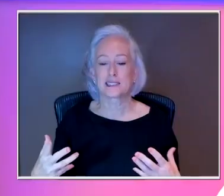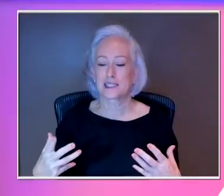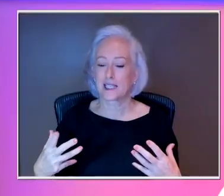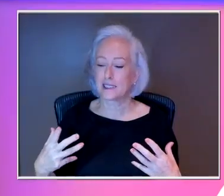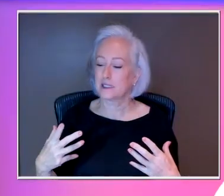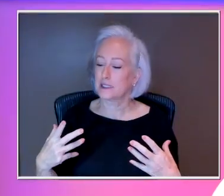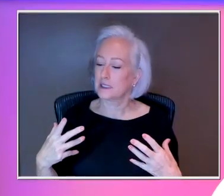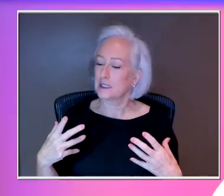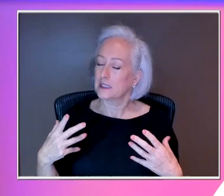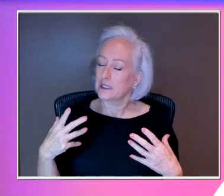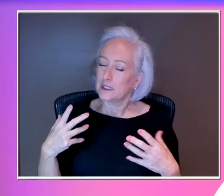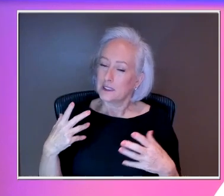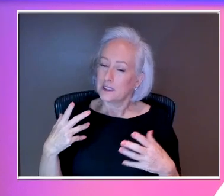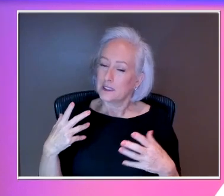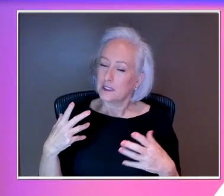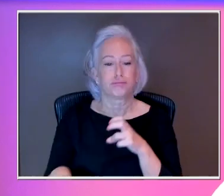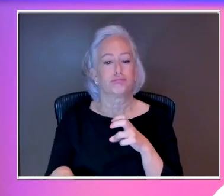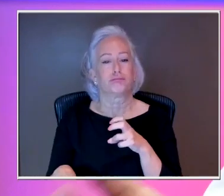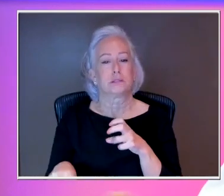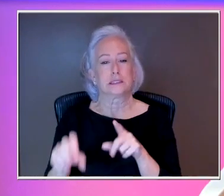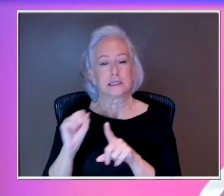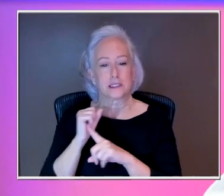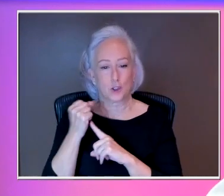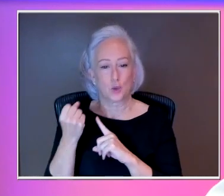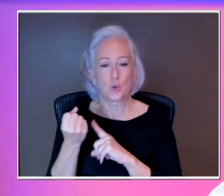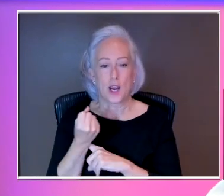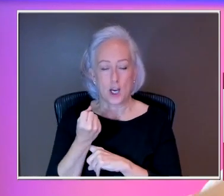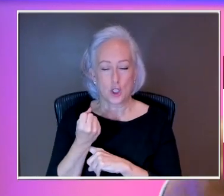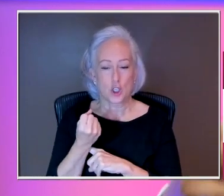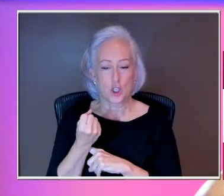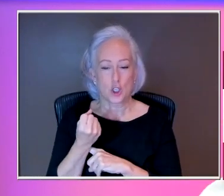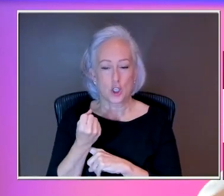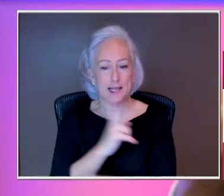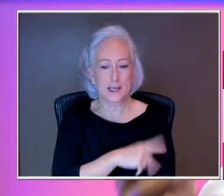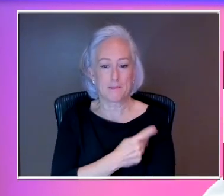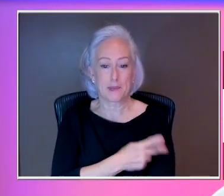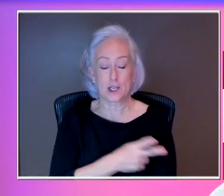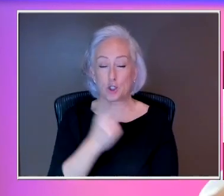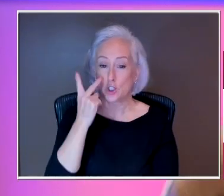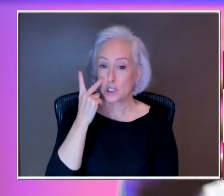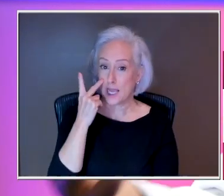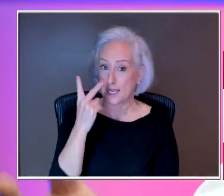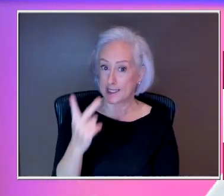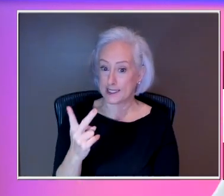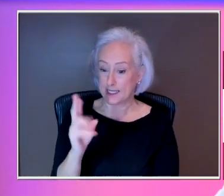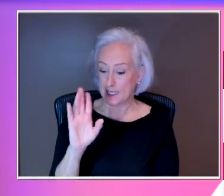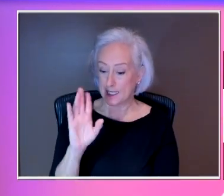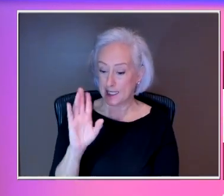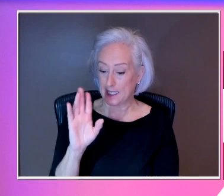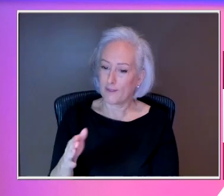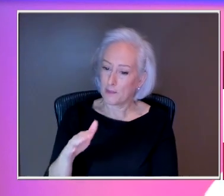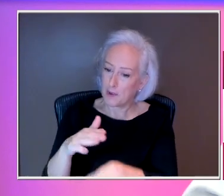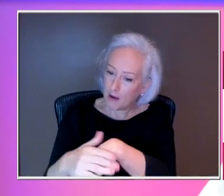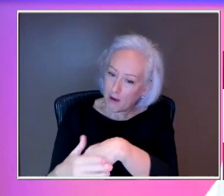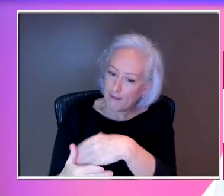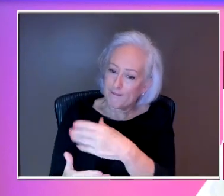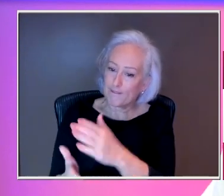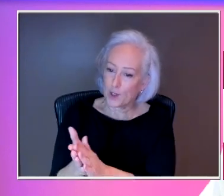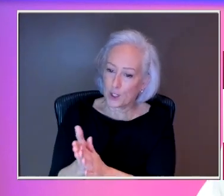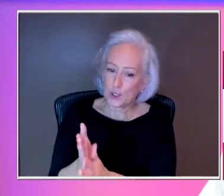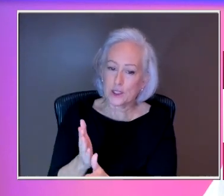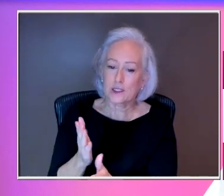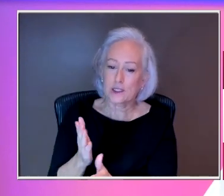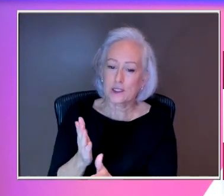situations. There are many patients I see where I give them reassurance. I recommend that they